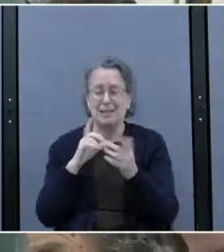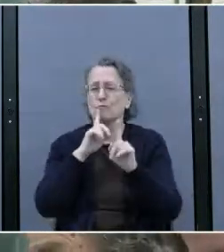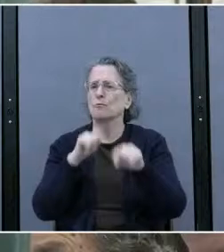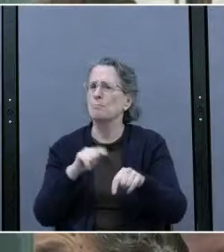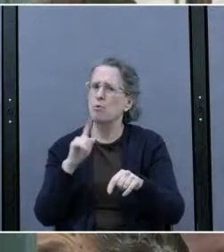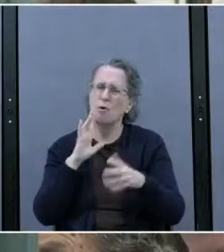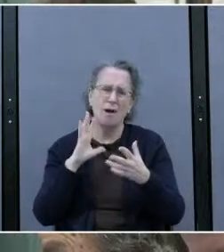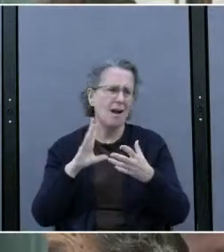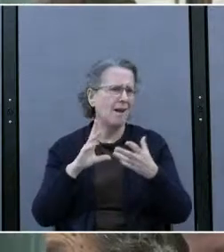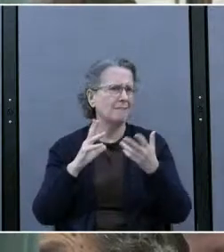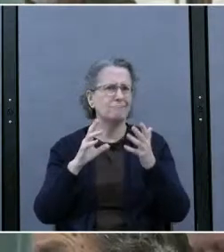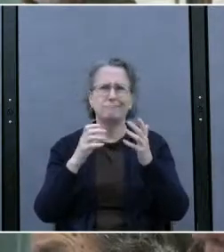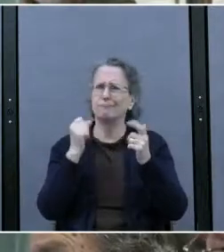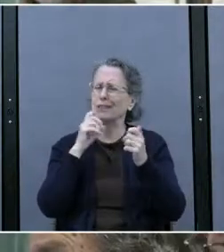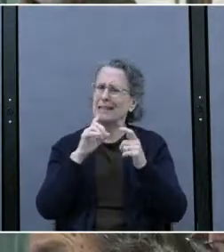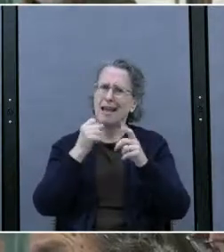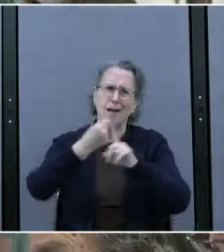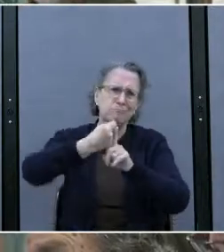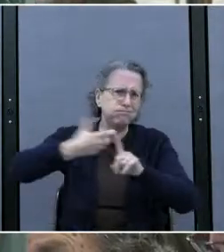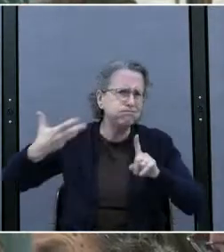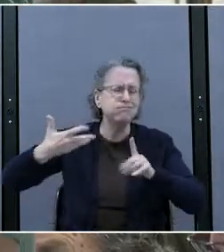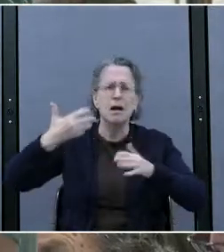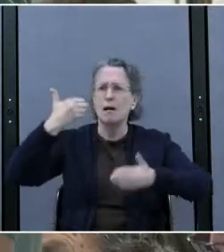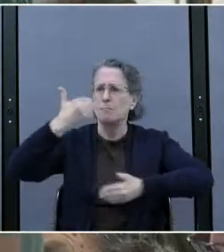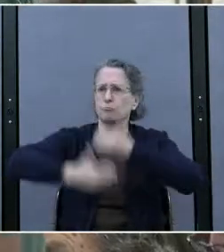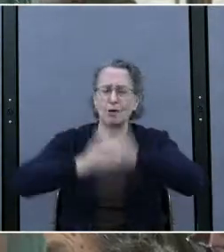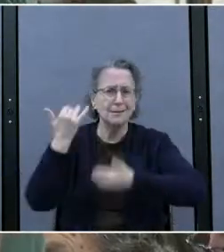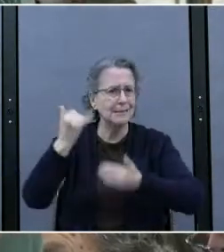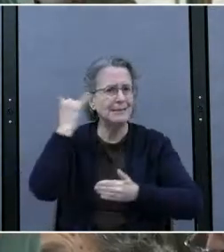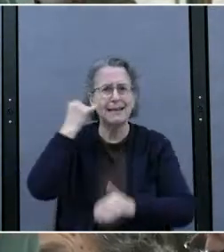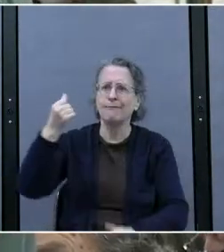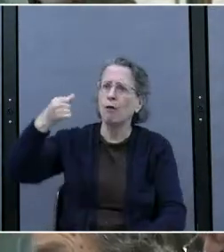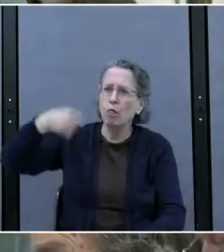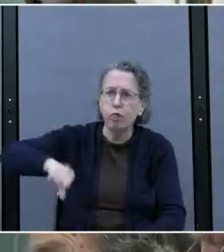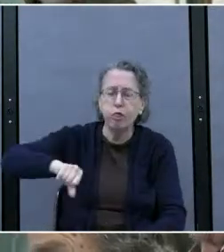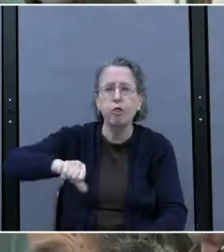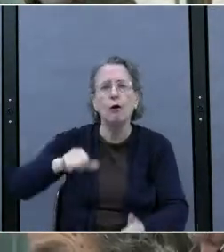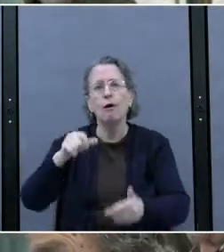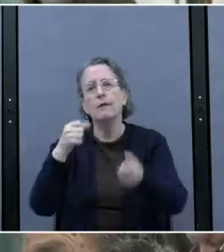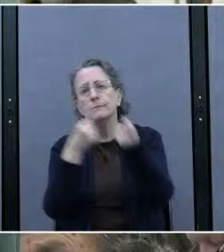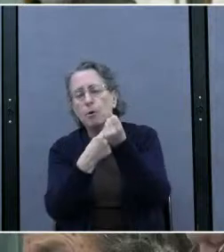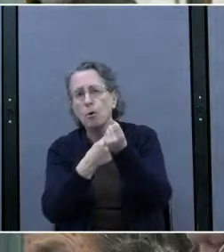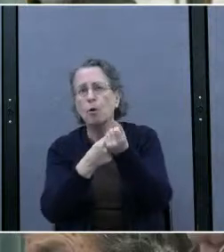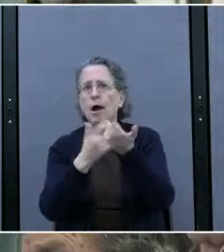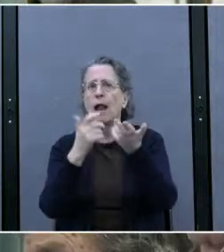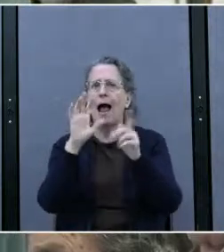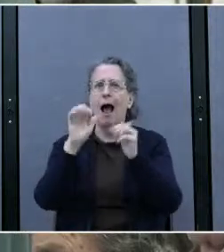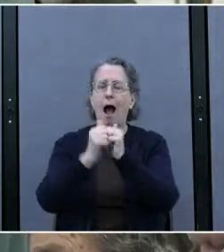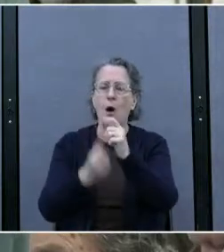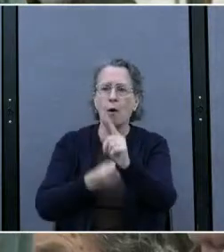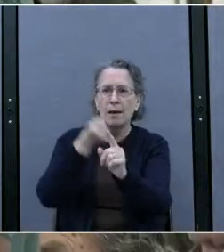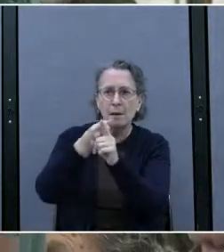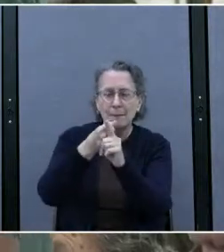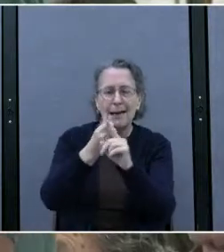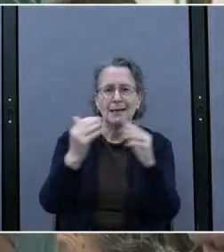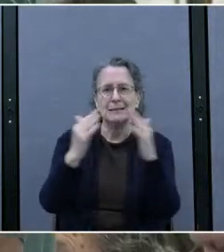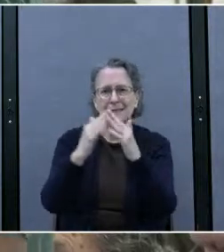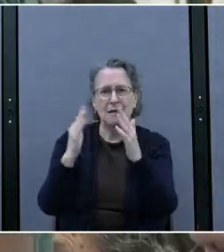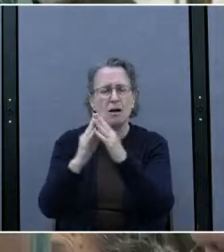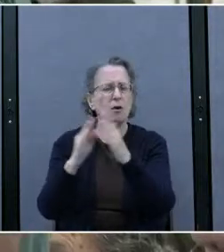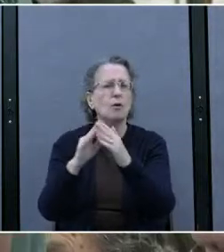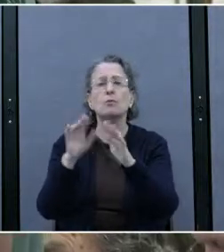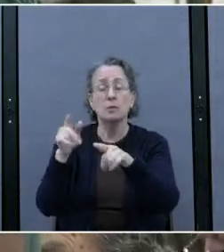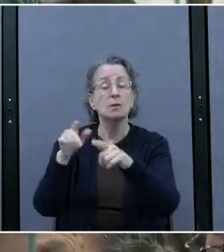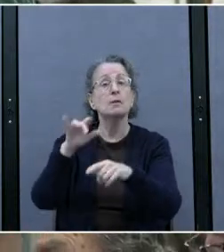example, what would happen if this was voted down. This is stuff that we got from conversations with John and Bob and Patrick and